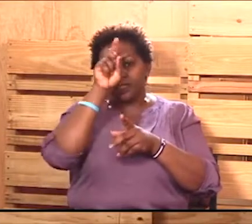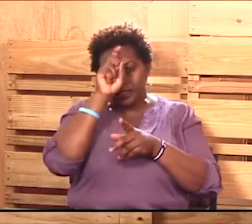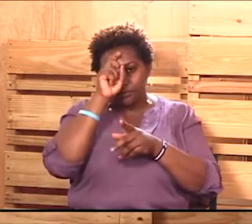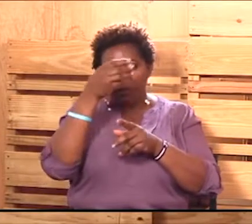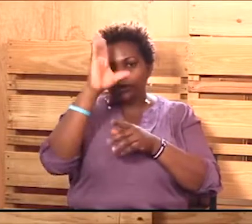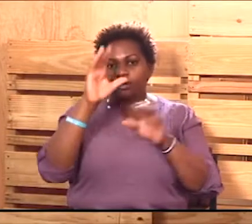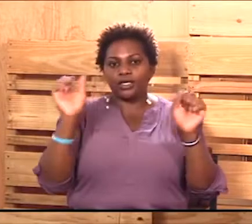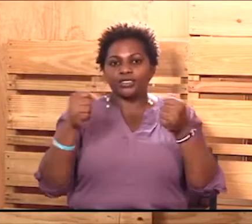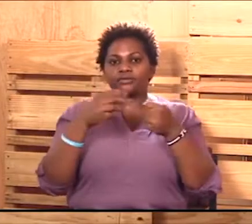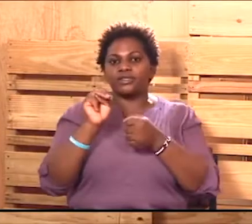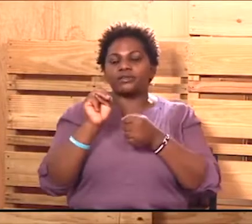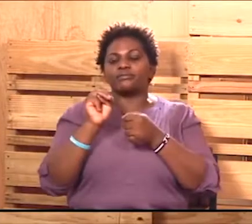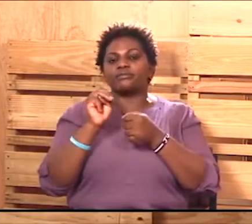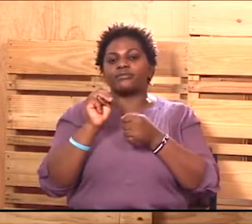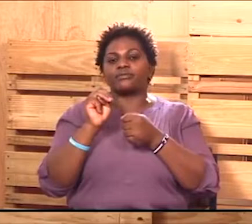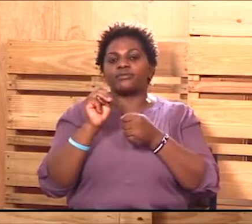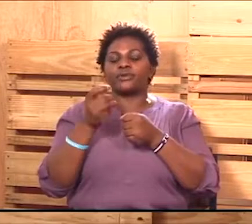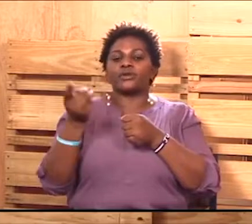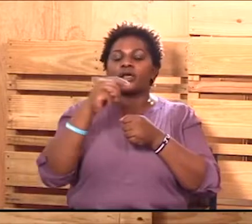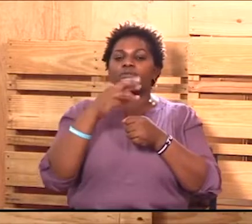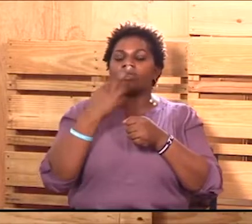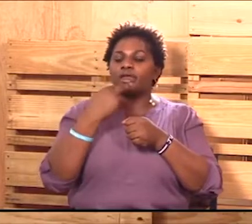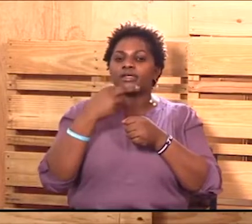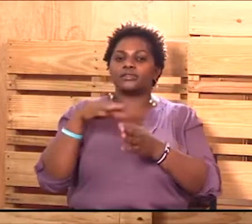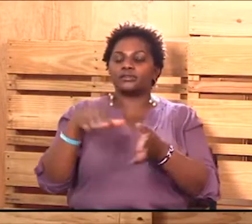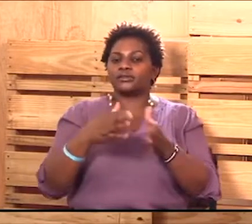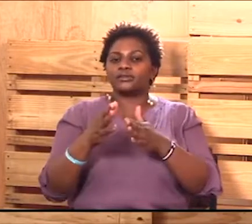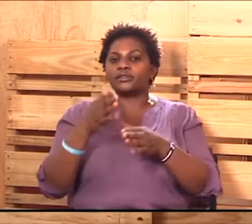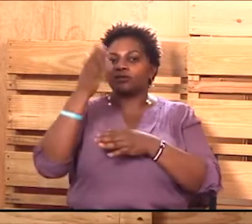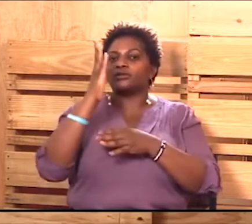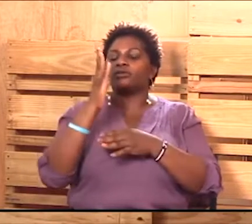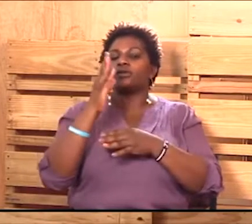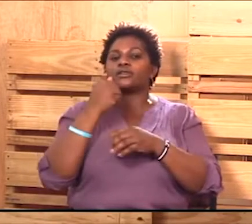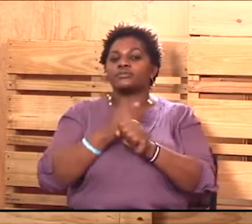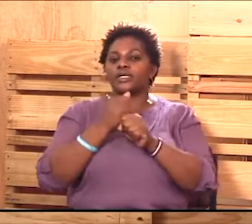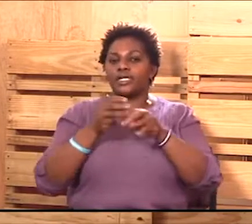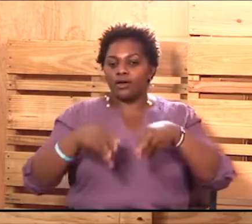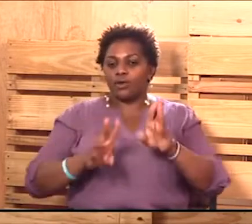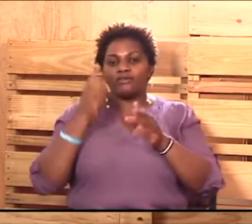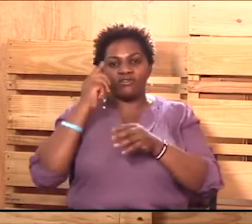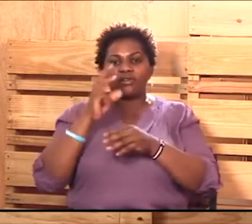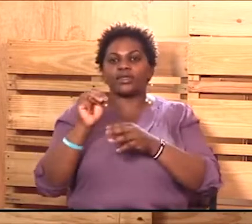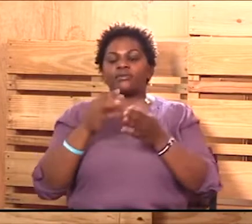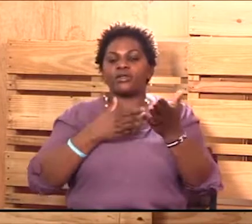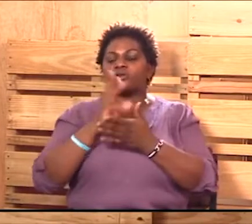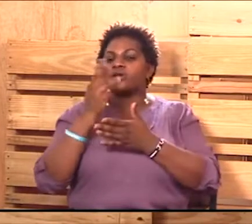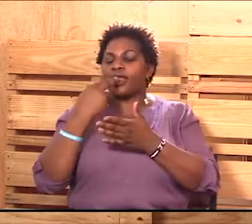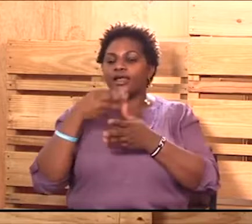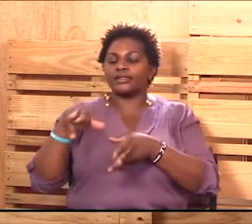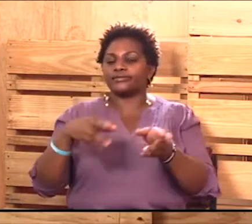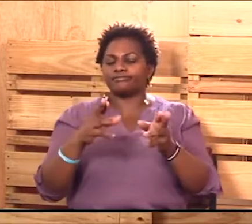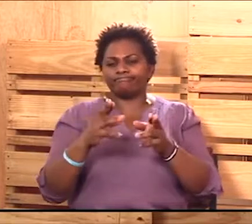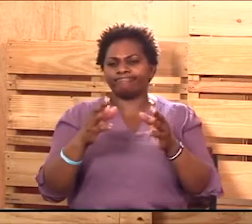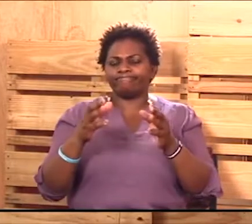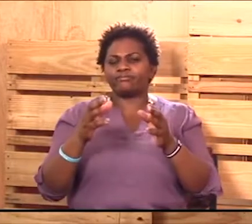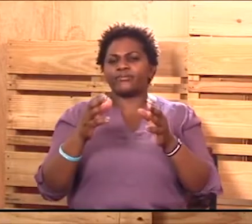has rescued them from Egypt. They've come to the Red Sea, and God has made a way for them through the Red Sea.